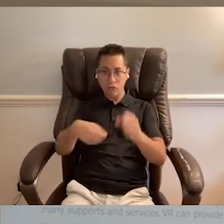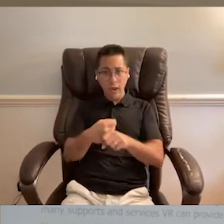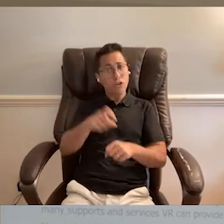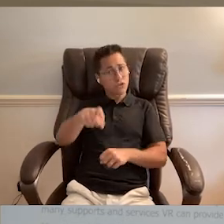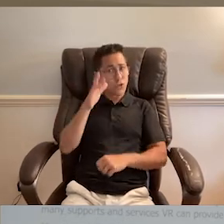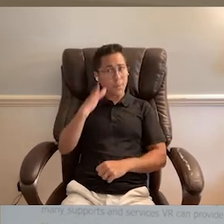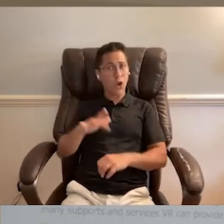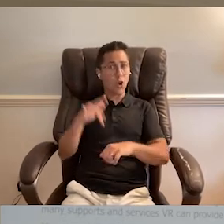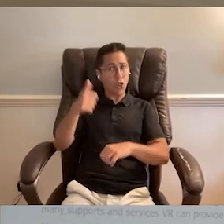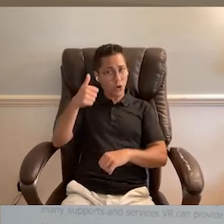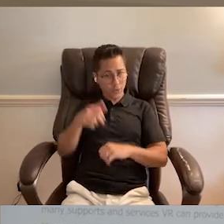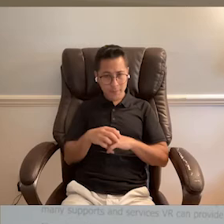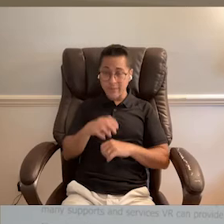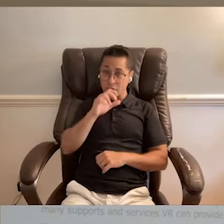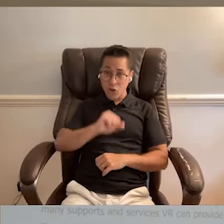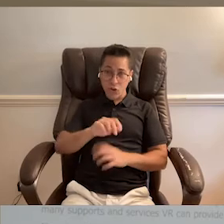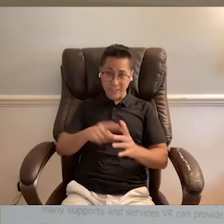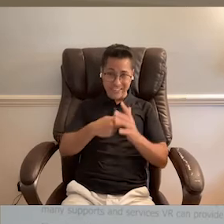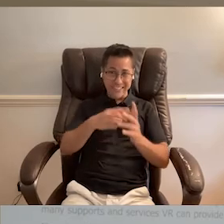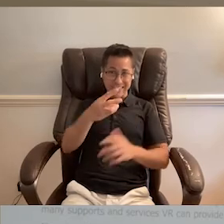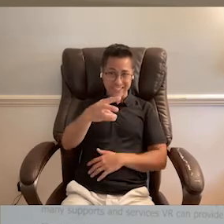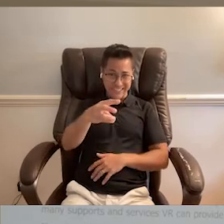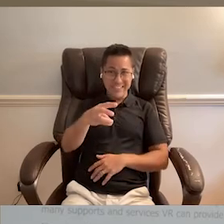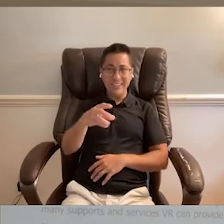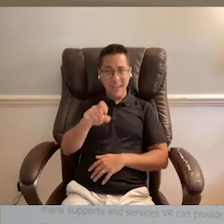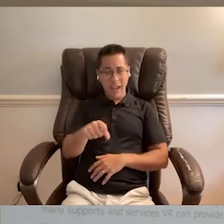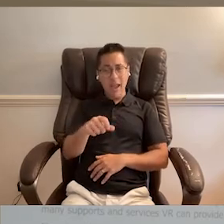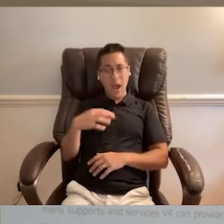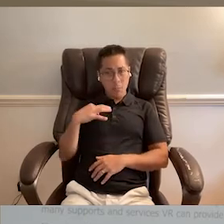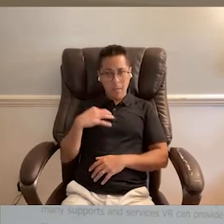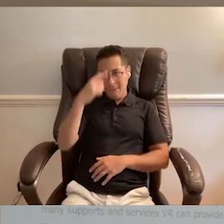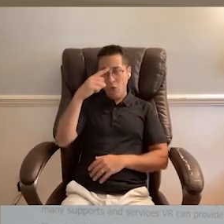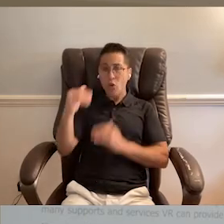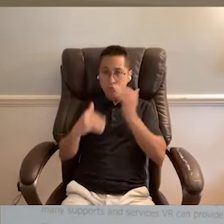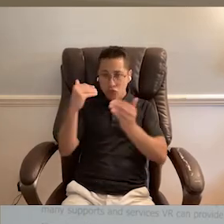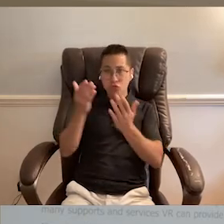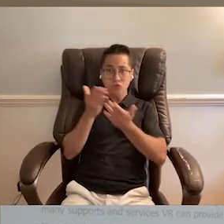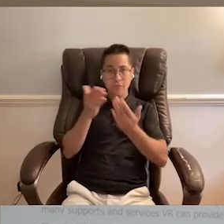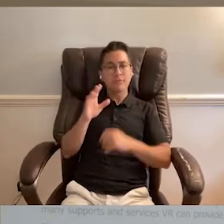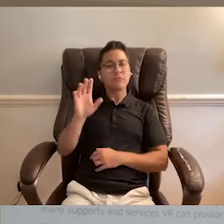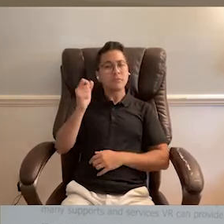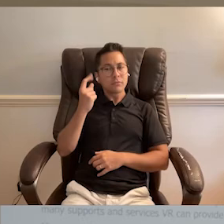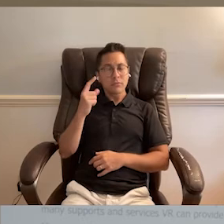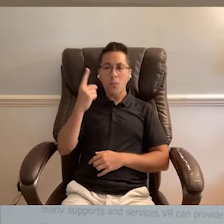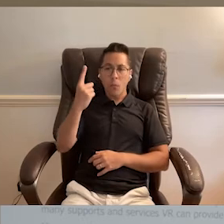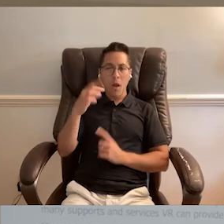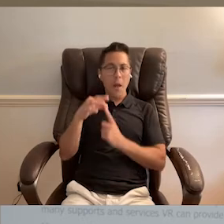at 16, they can apply for adult services. There is one caveat to that.